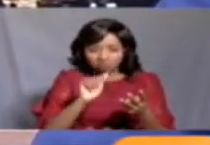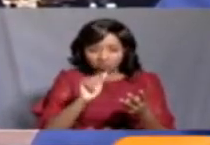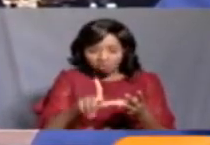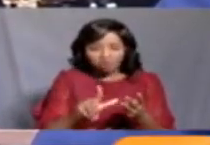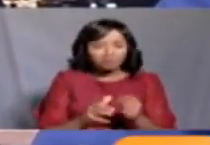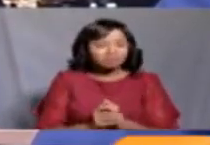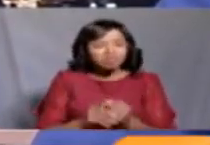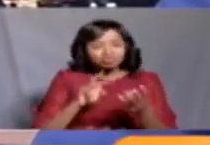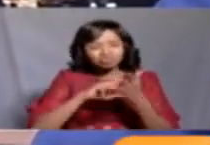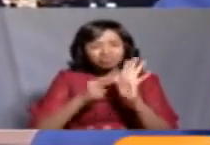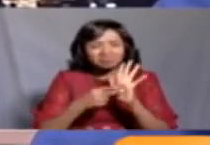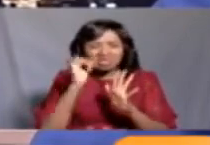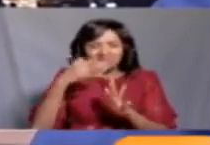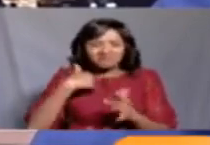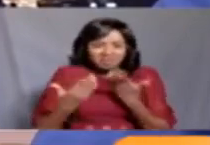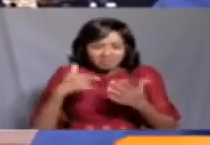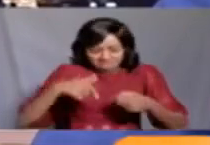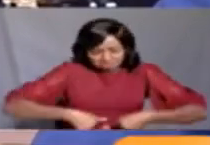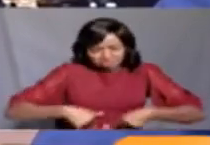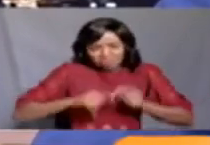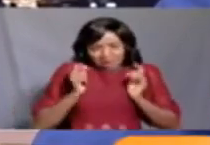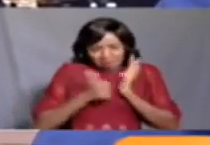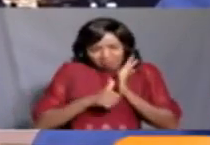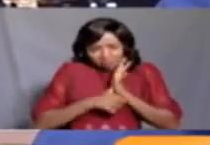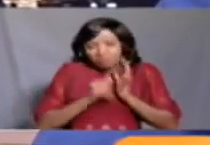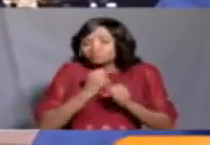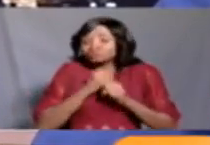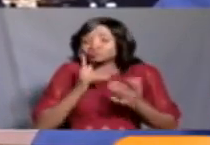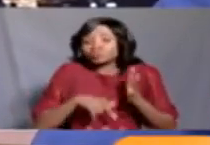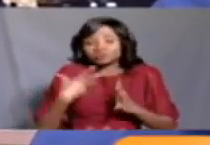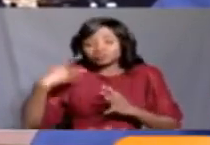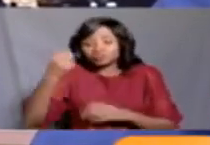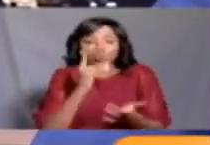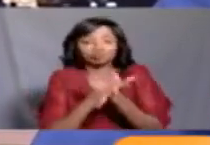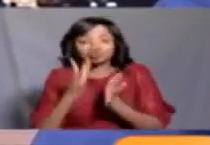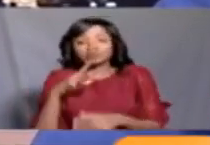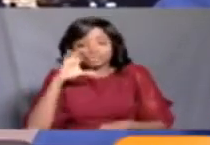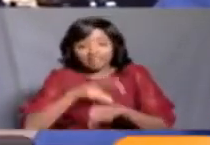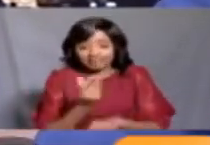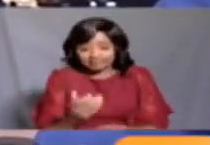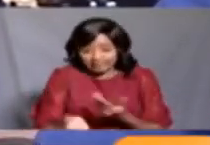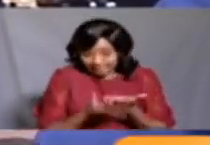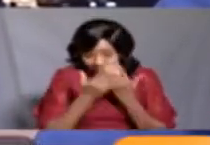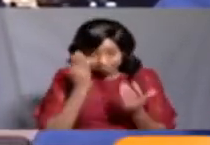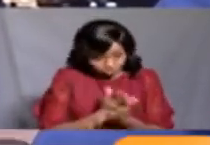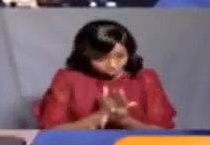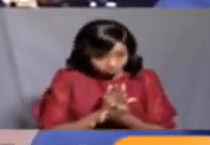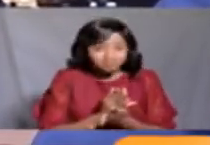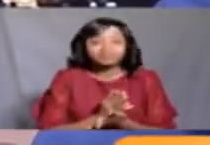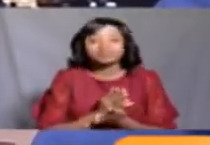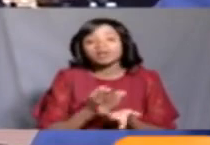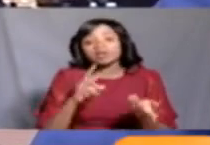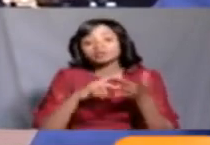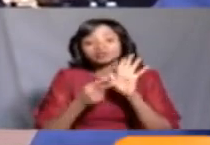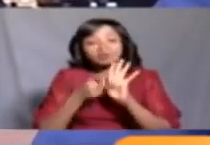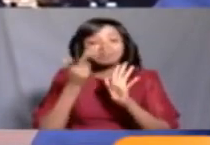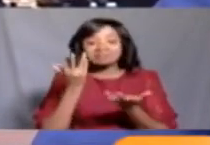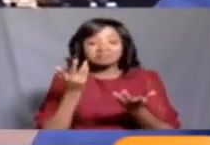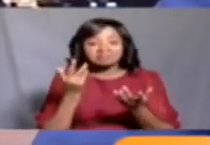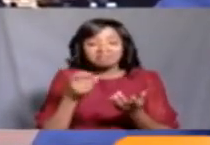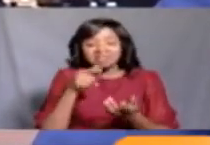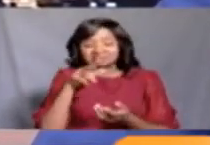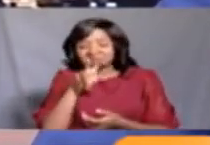physical, like say you have a stomach problem, you'll go seek help from a doctor for that, right? And so just demystifying